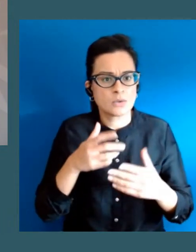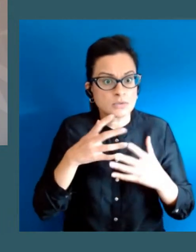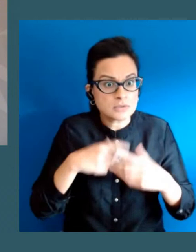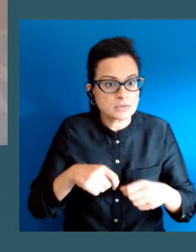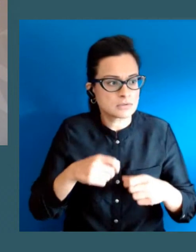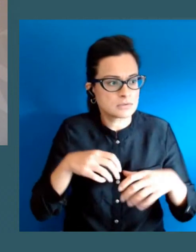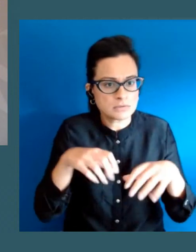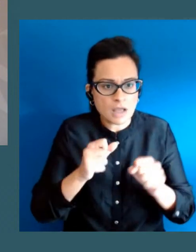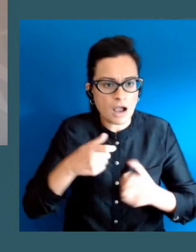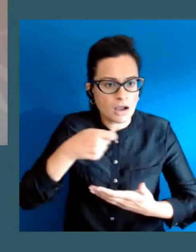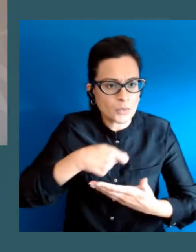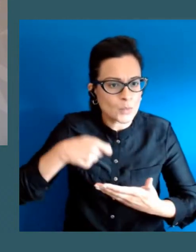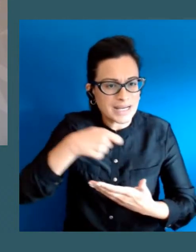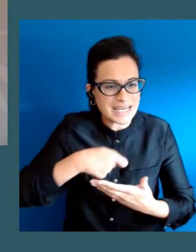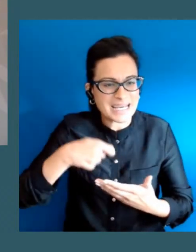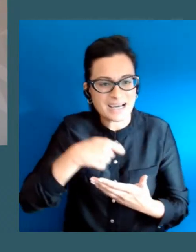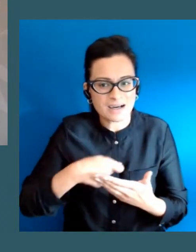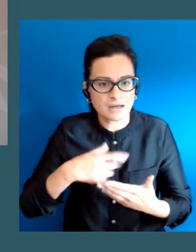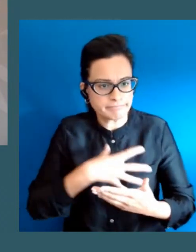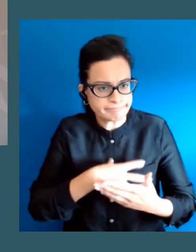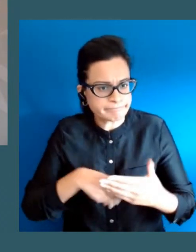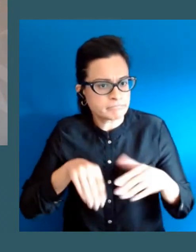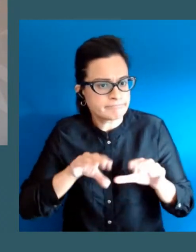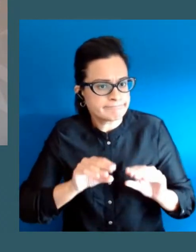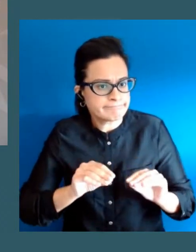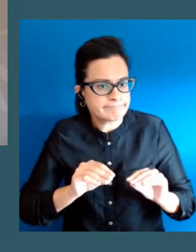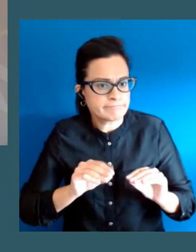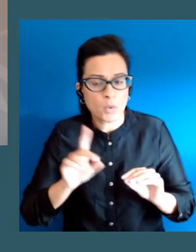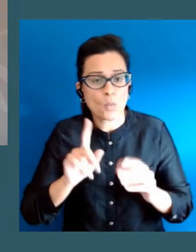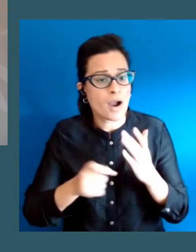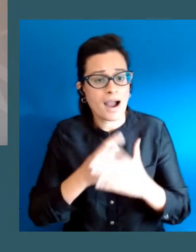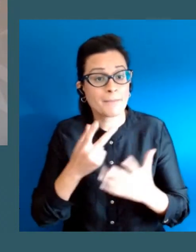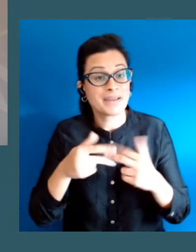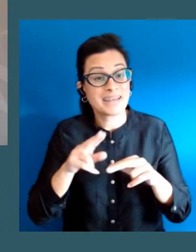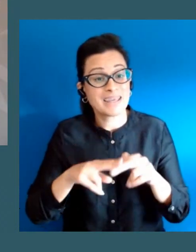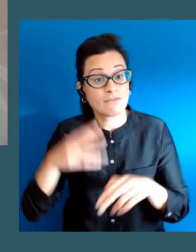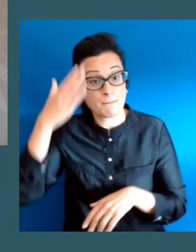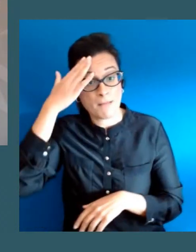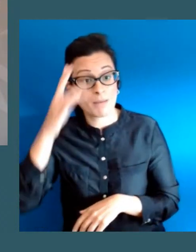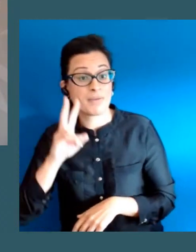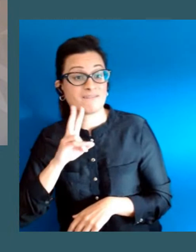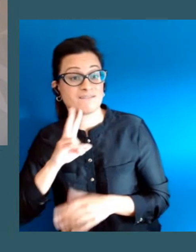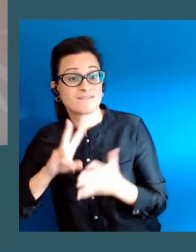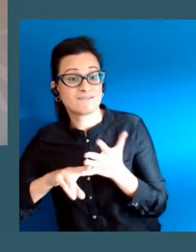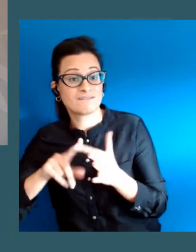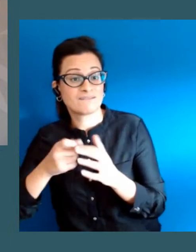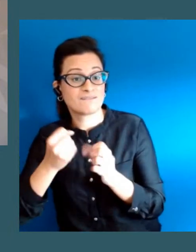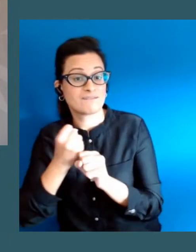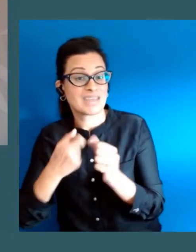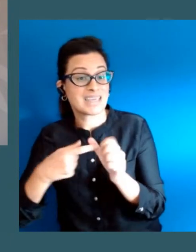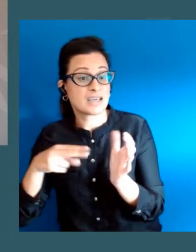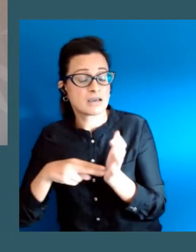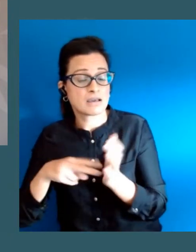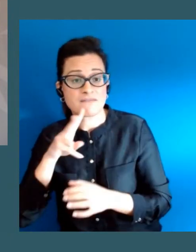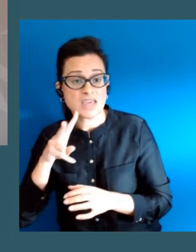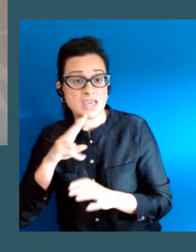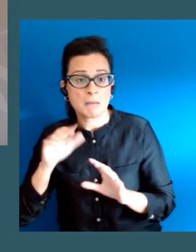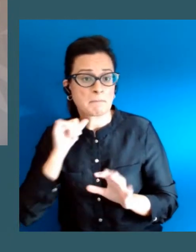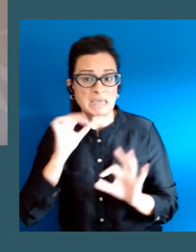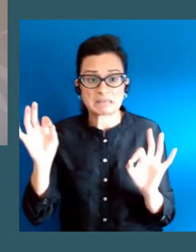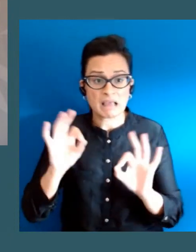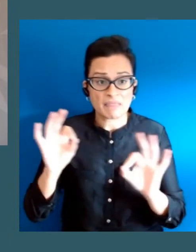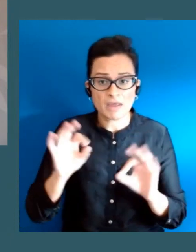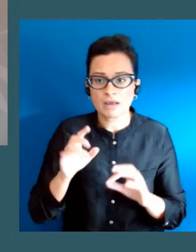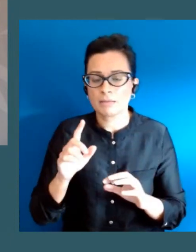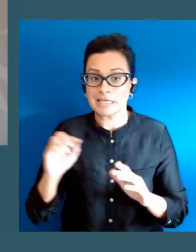But what happens in the case of a vegan mum? What's, introducing something once and then not again,